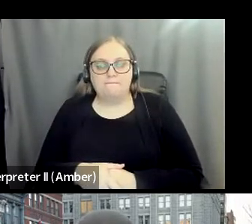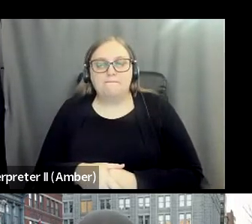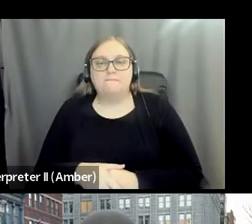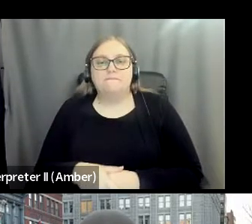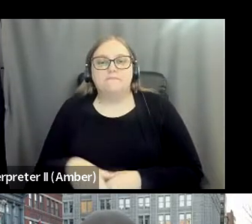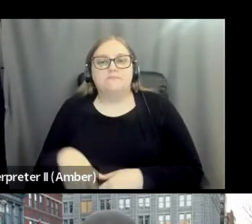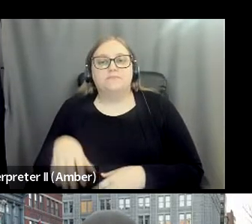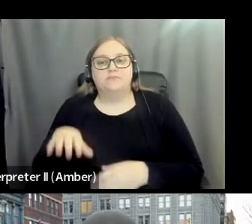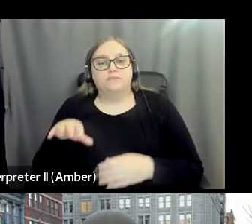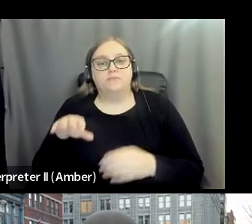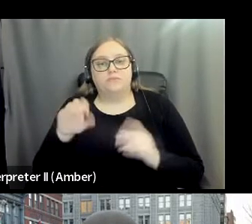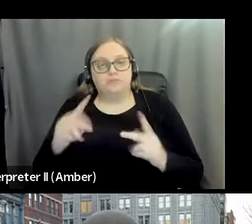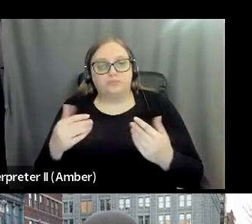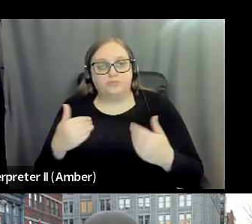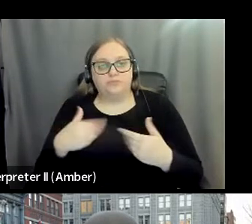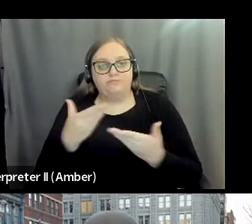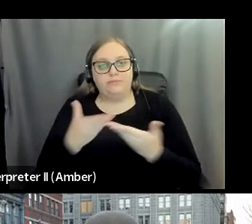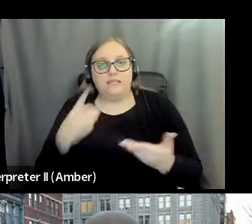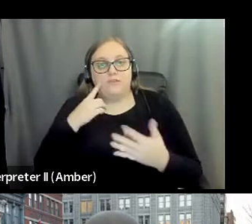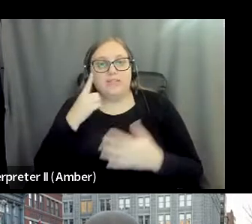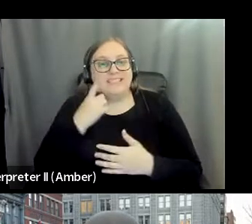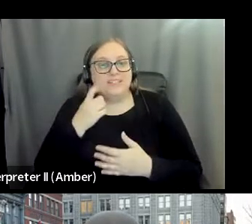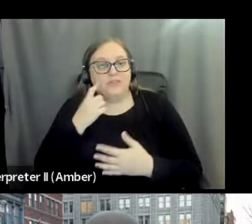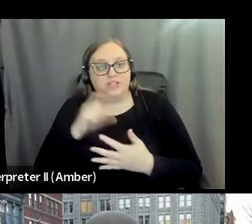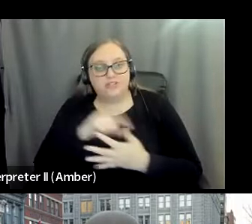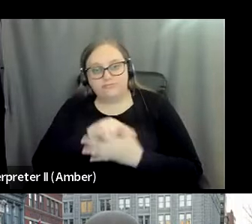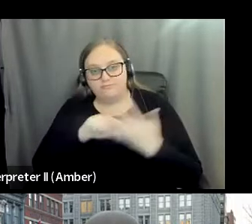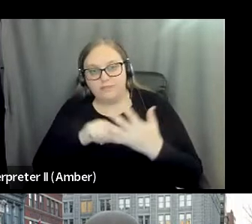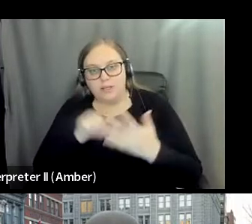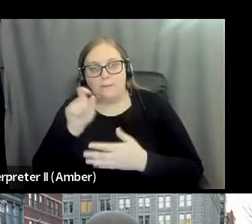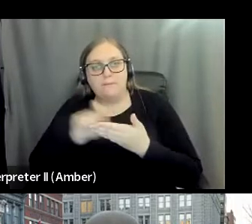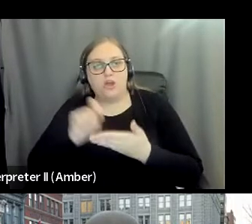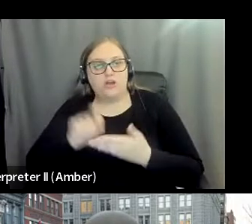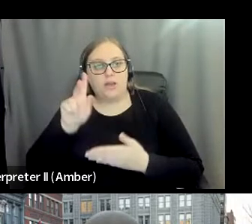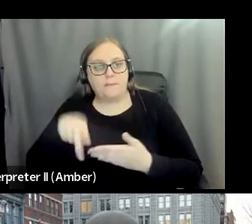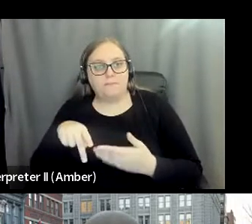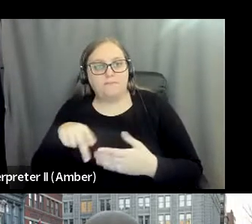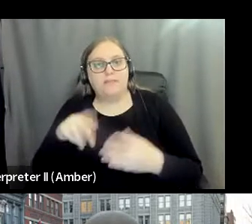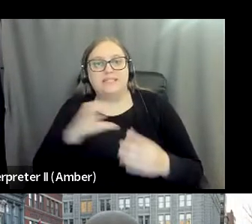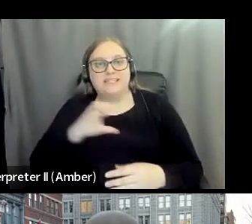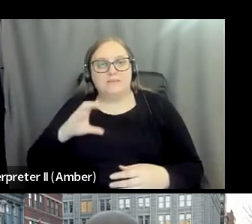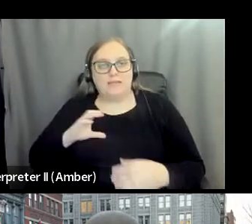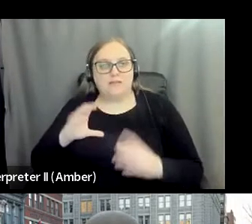We have measures for consideration markup in the committee as a whole.